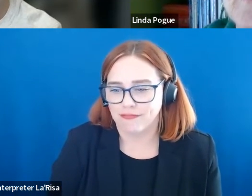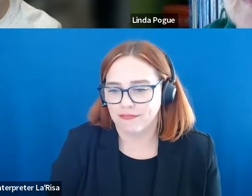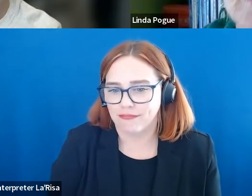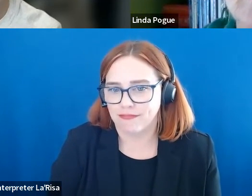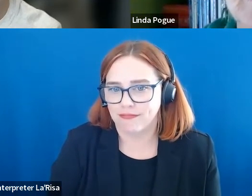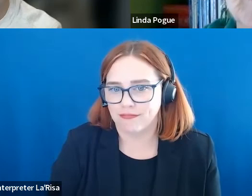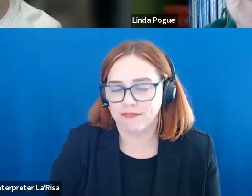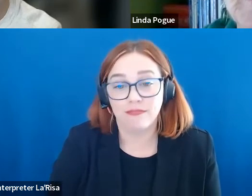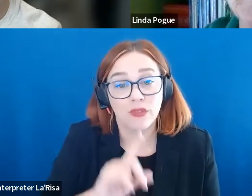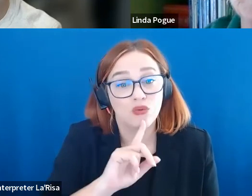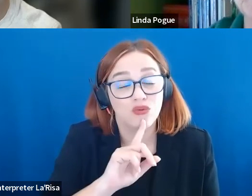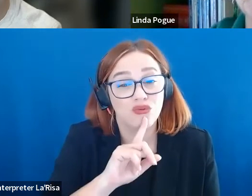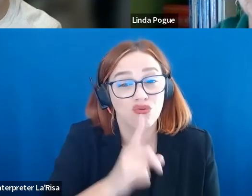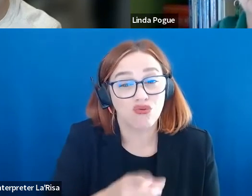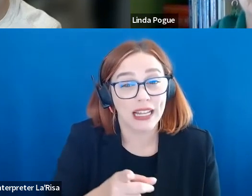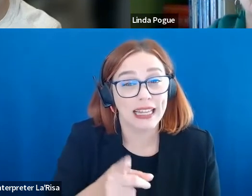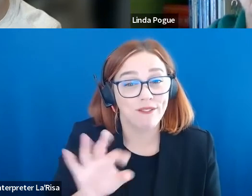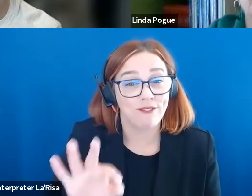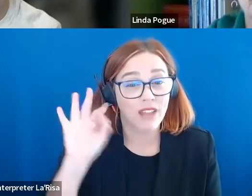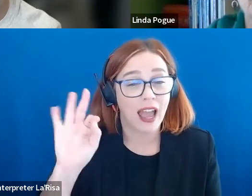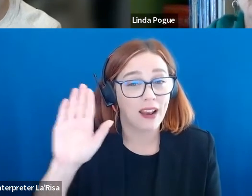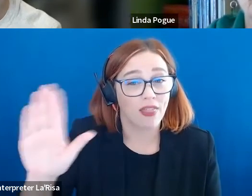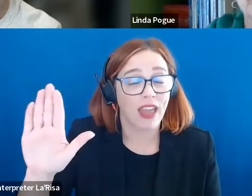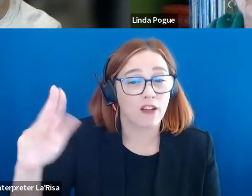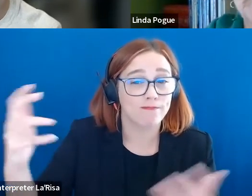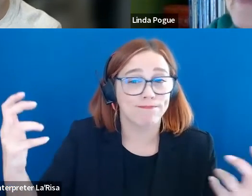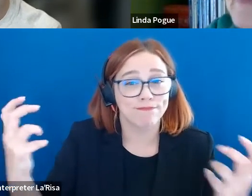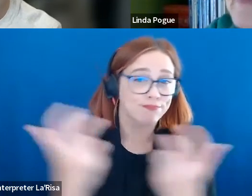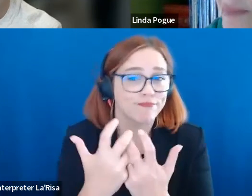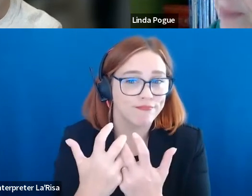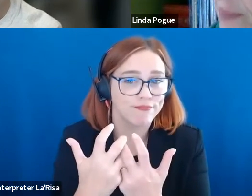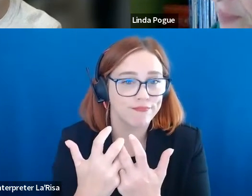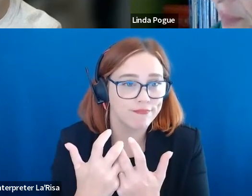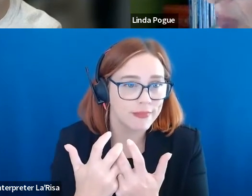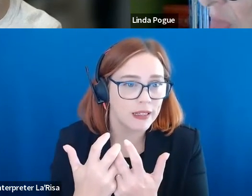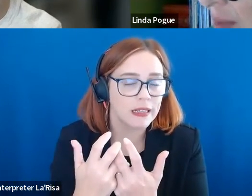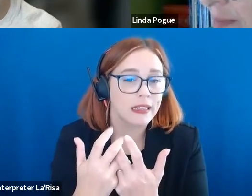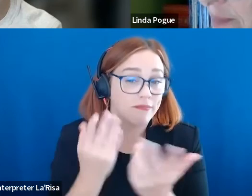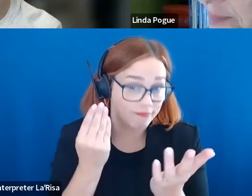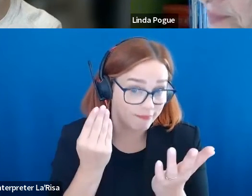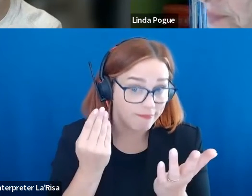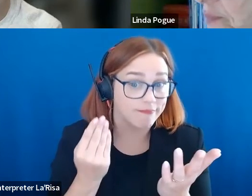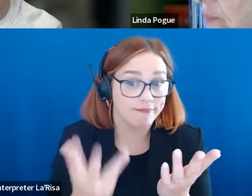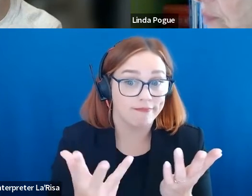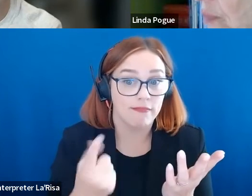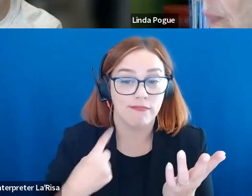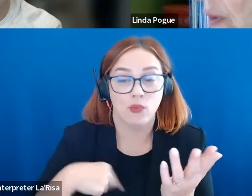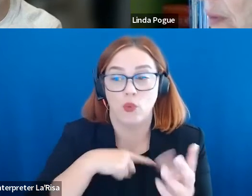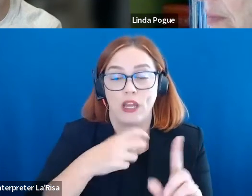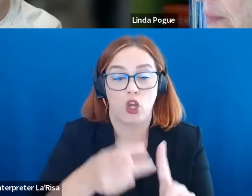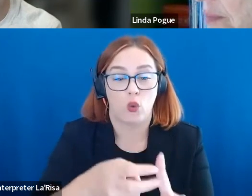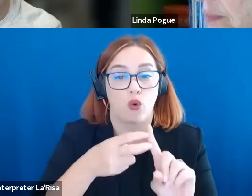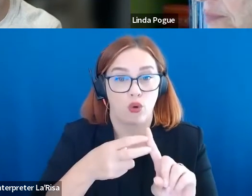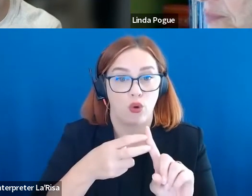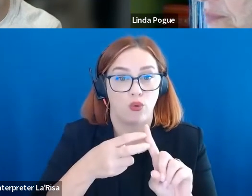it's really finding that niche. Let me tell you, we found, you know, we recruit to our